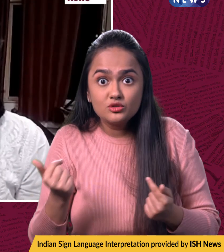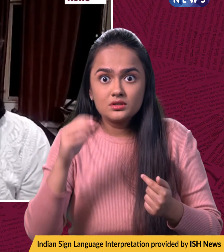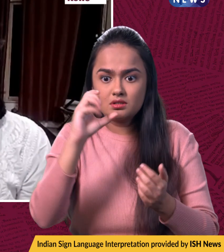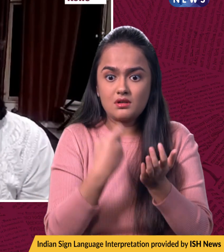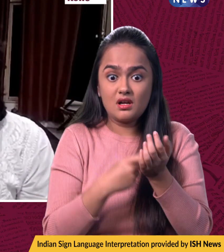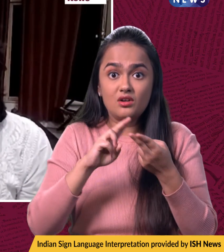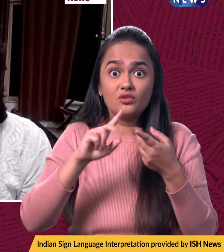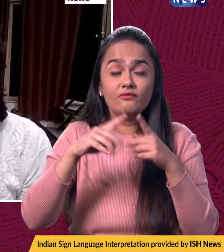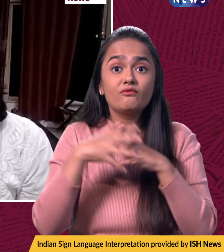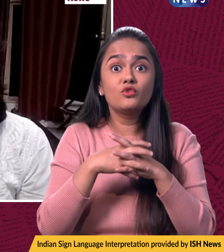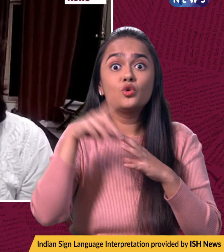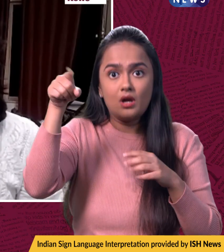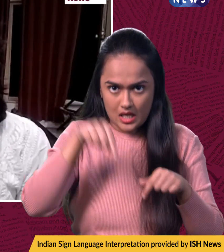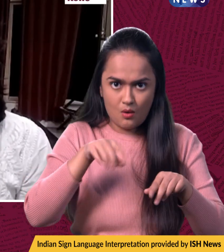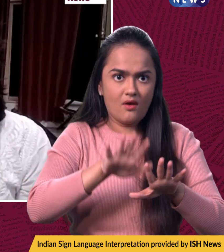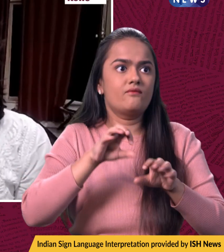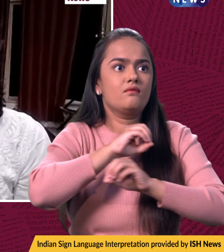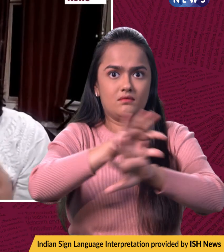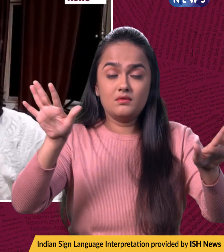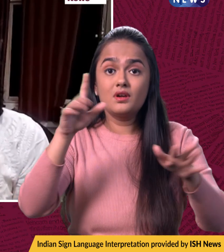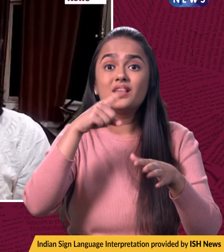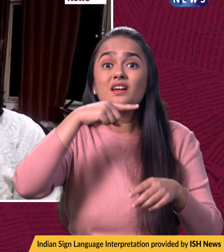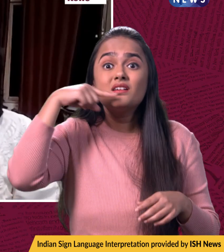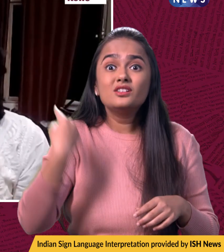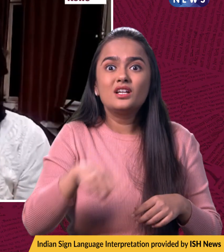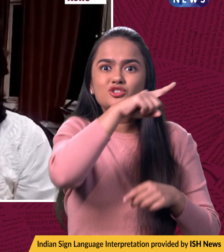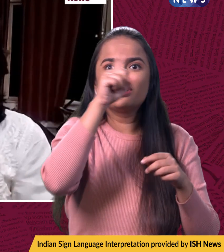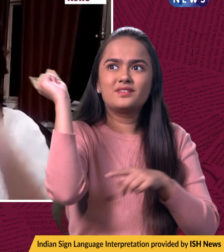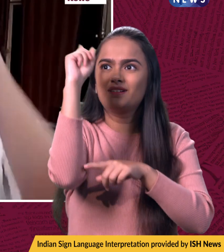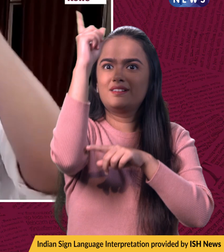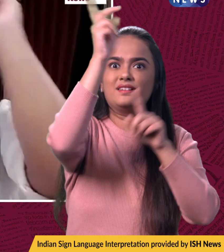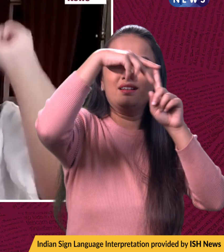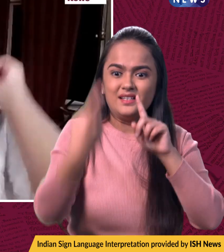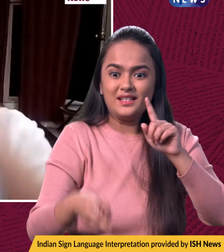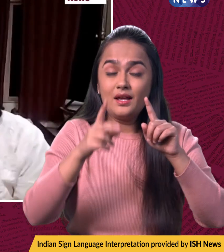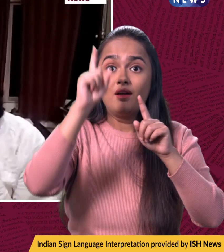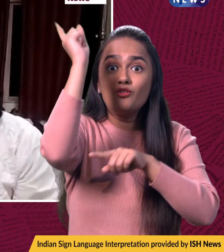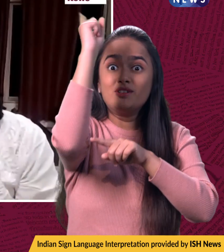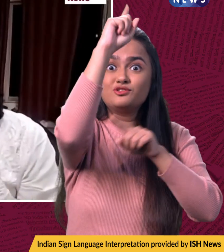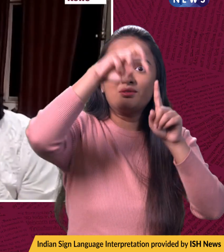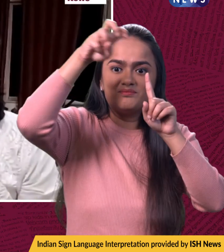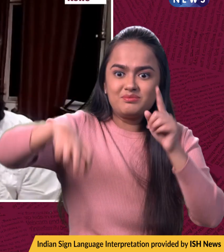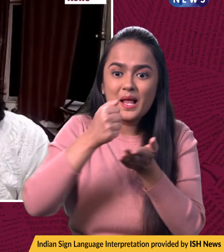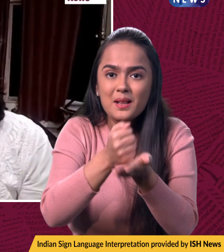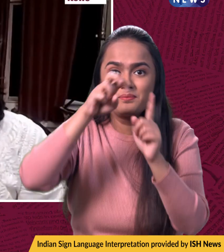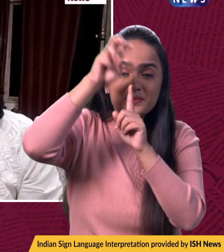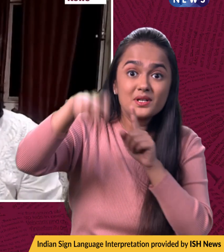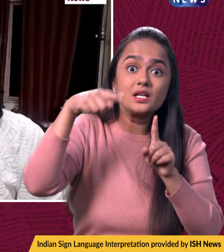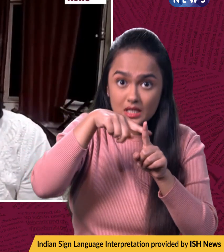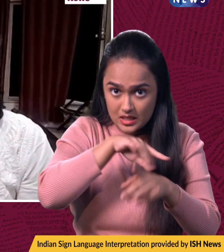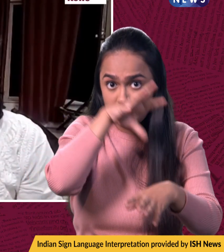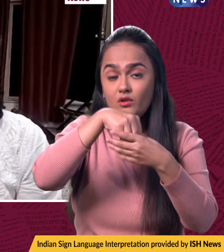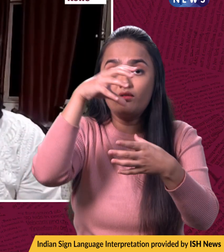nationwide curfew currently are in place. Russian troops have also been deployed in the country. Interestingly,